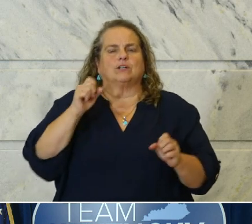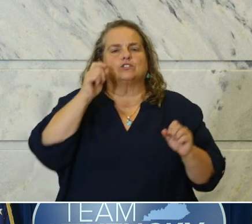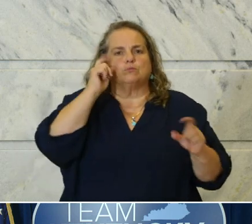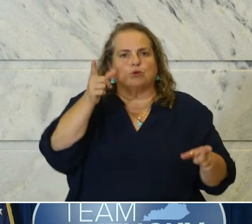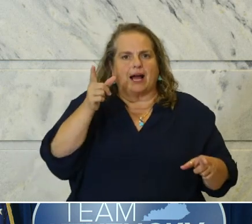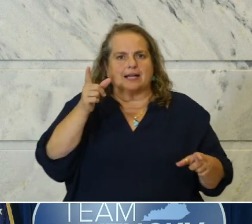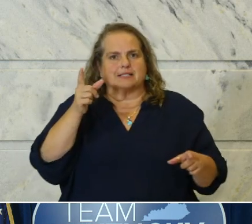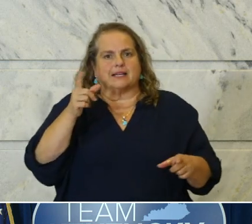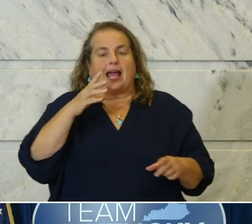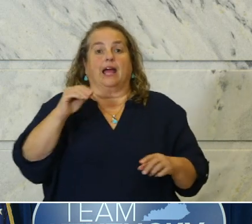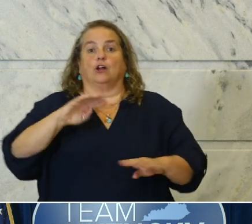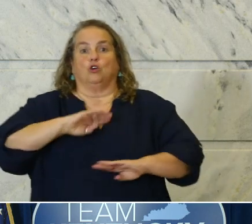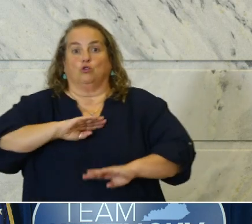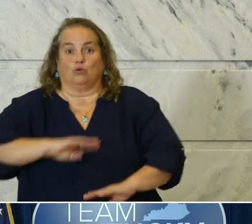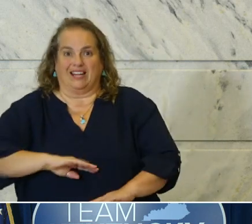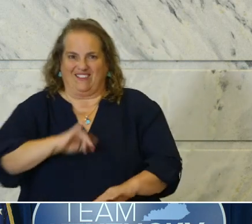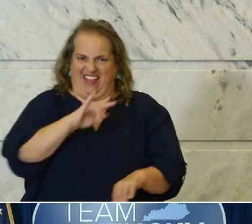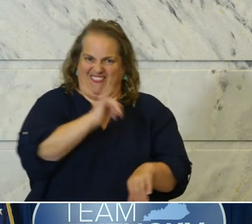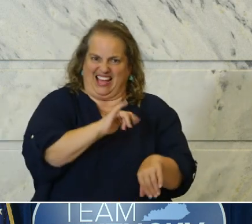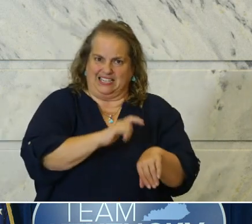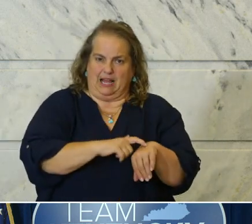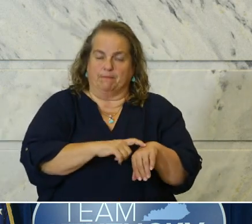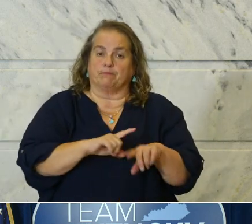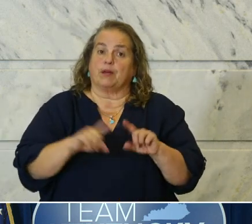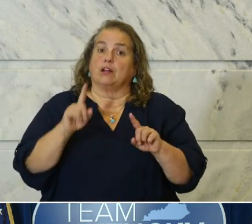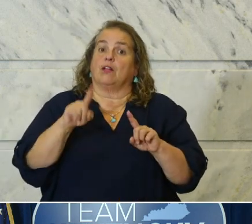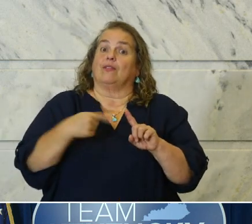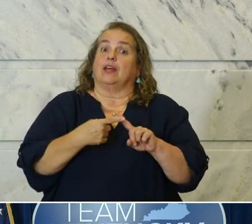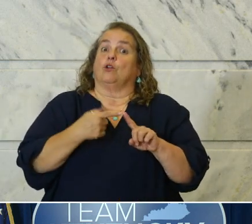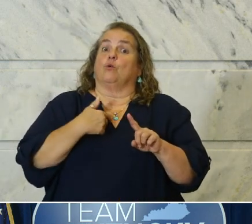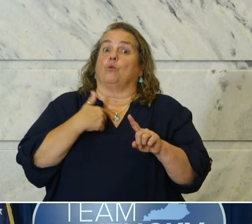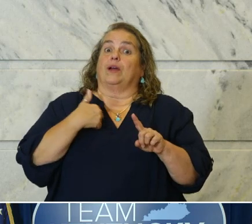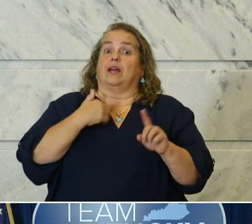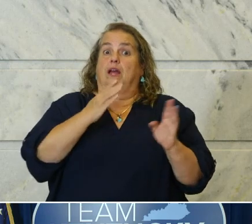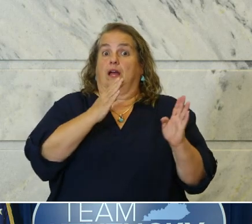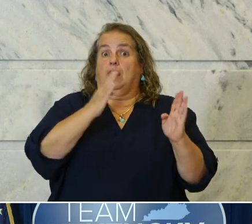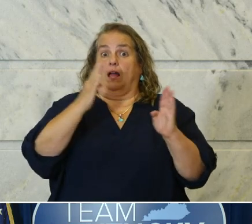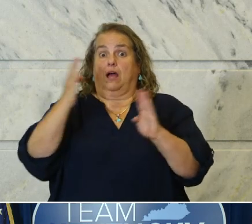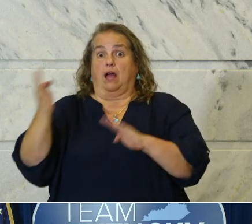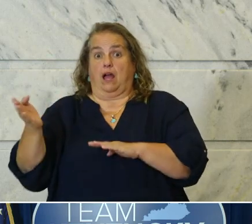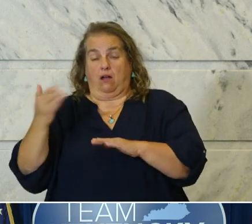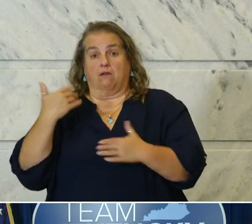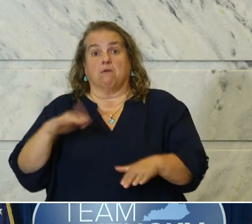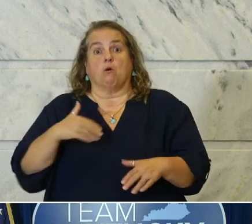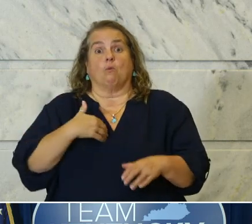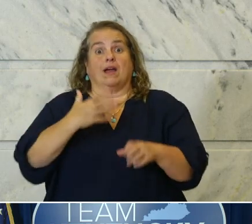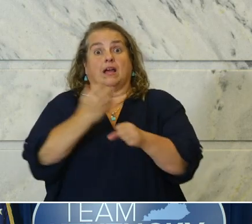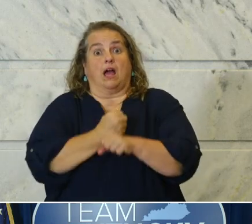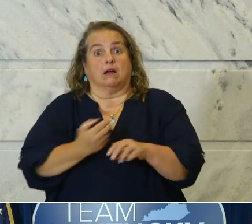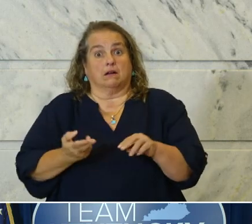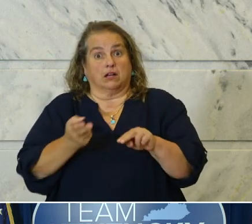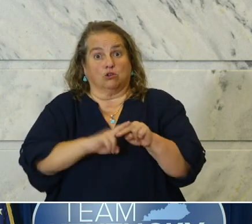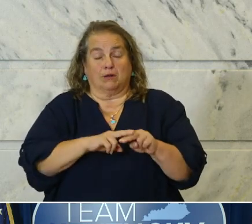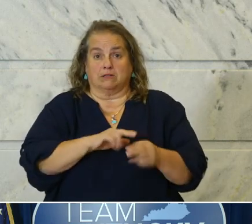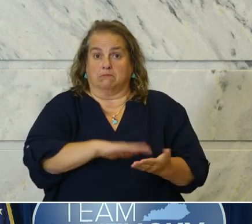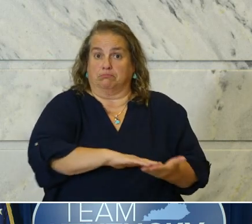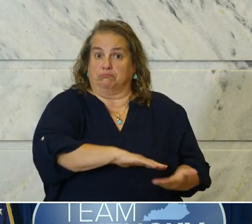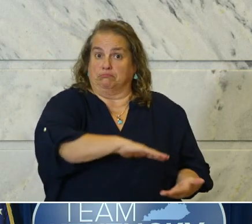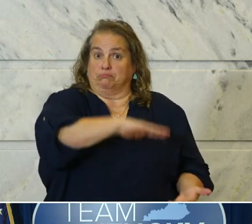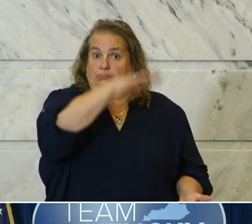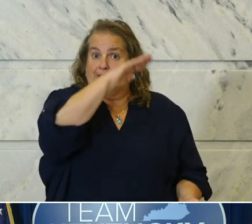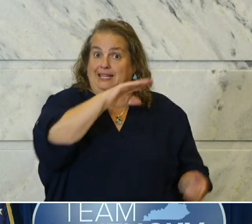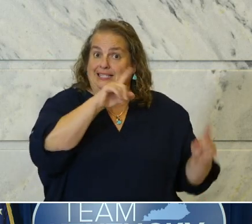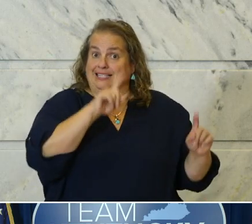surprising and a relief at times. But when we got over that initial time when we didn't have enough tests